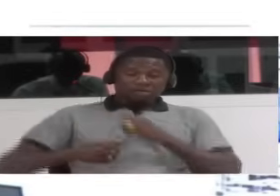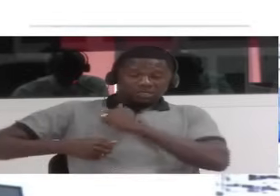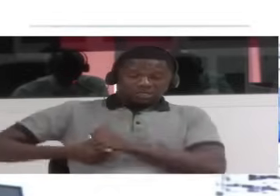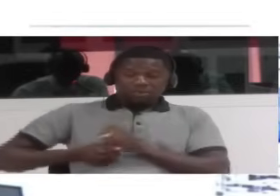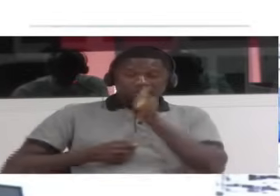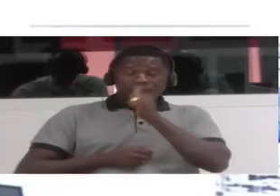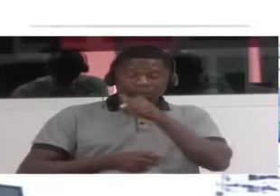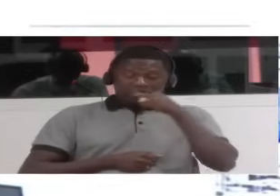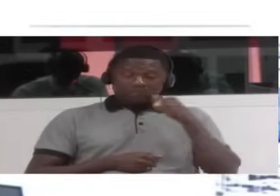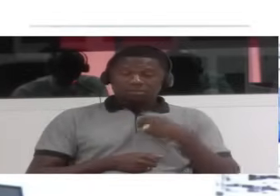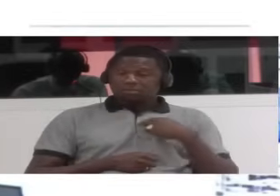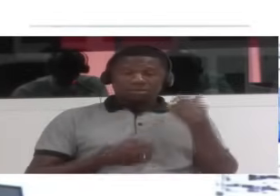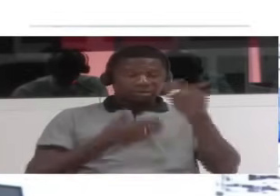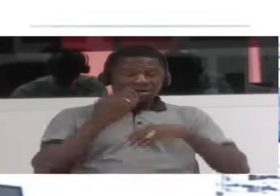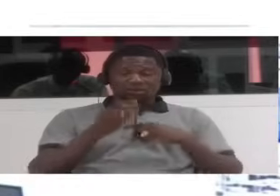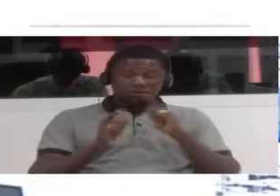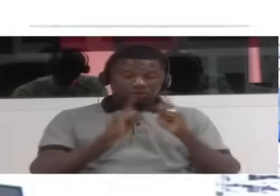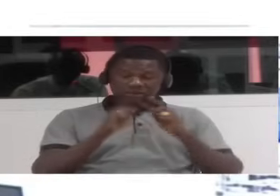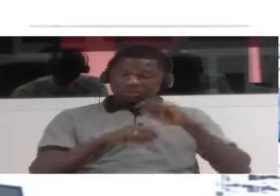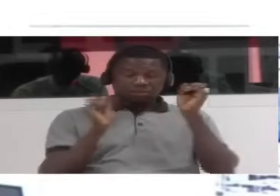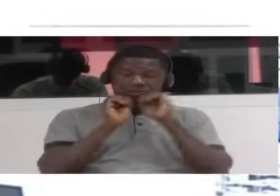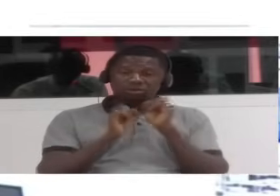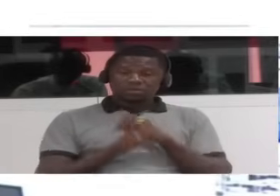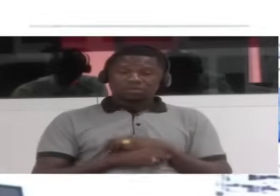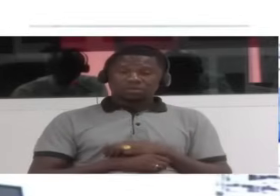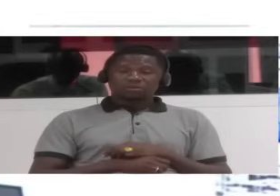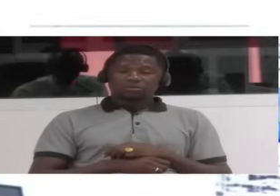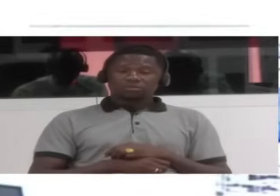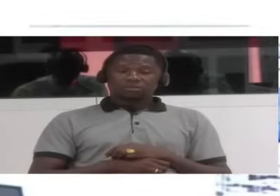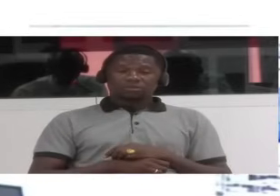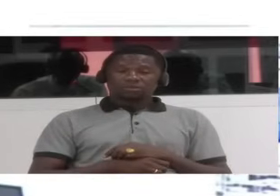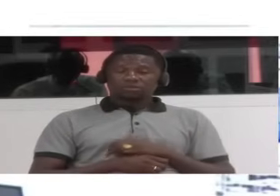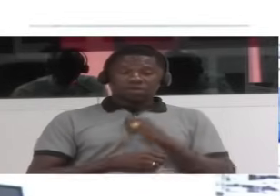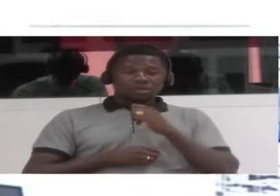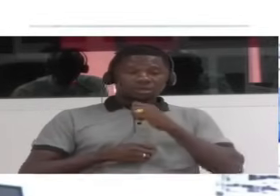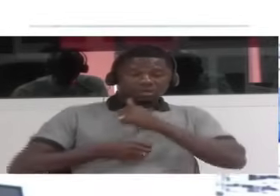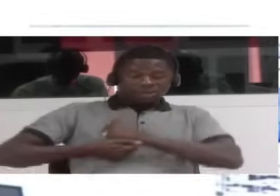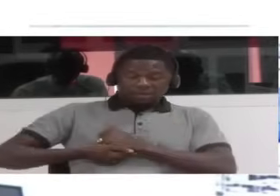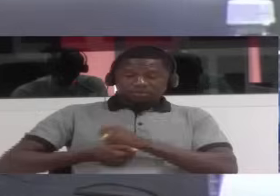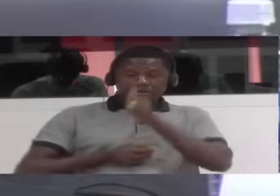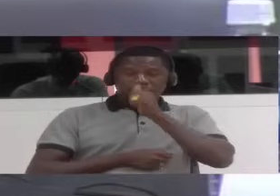never discussed with anybody about it. I don't know others. It was kept a secret. Yes.